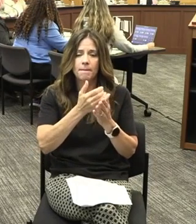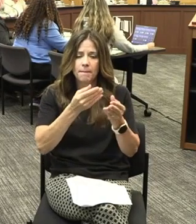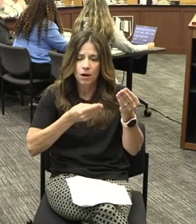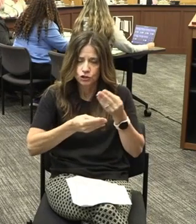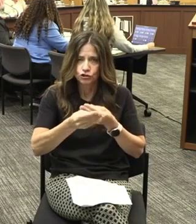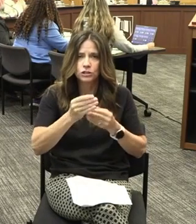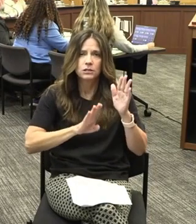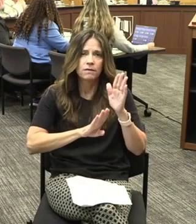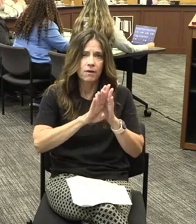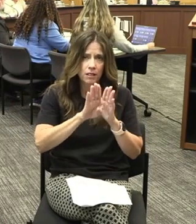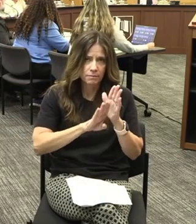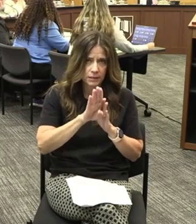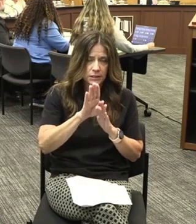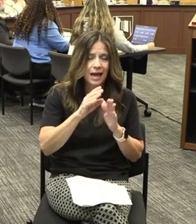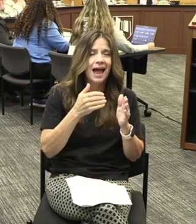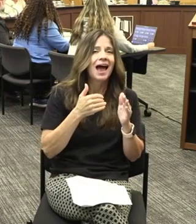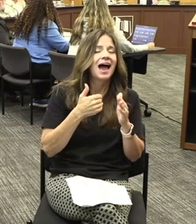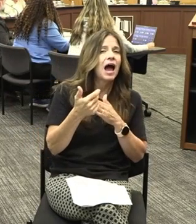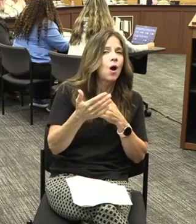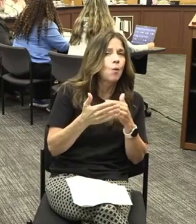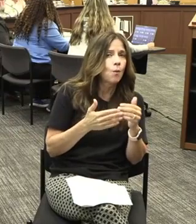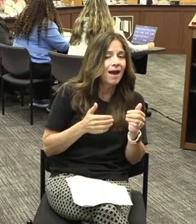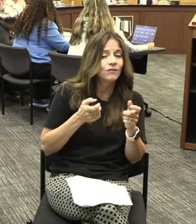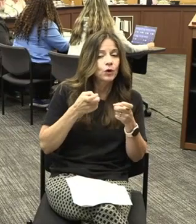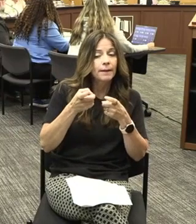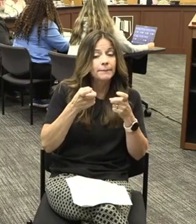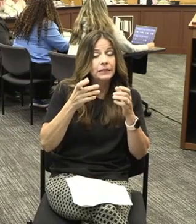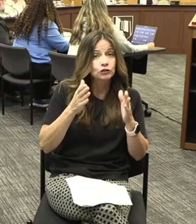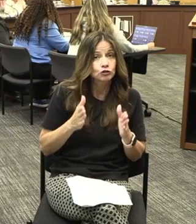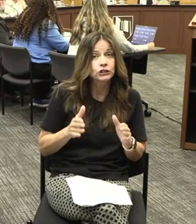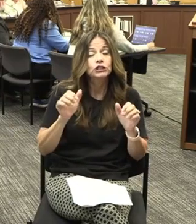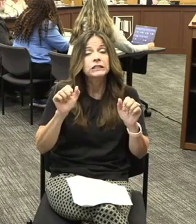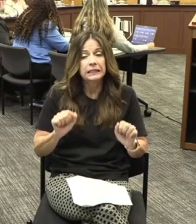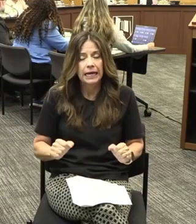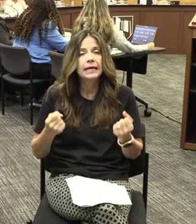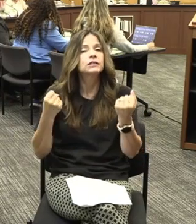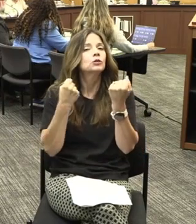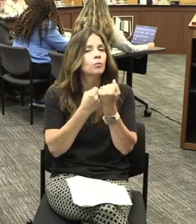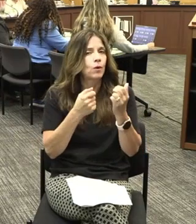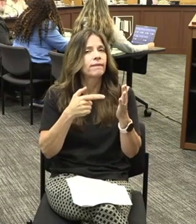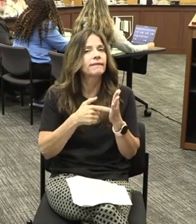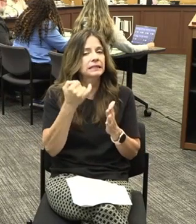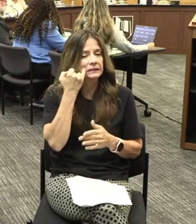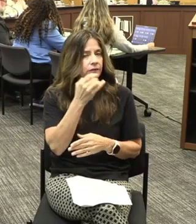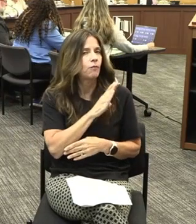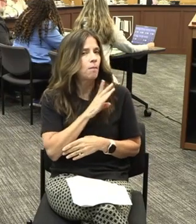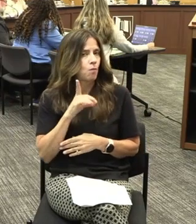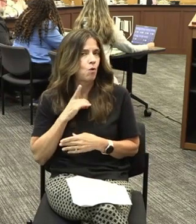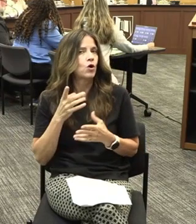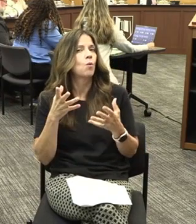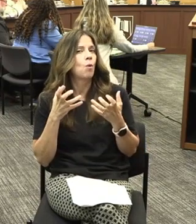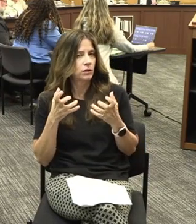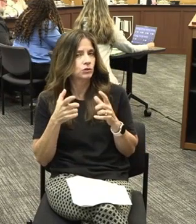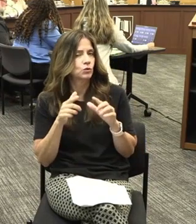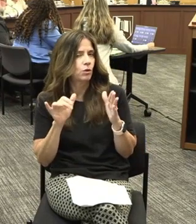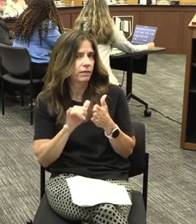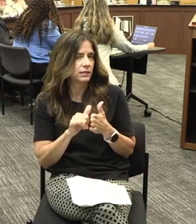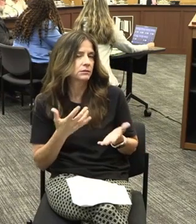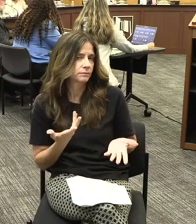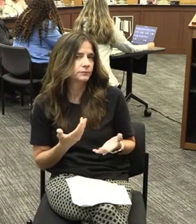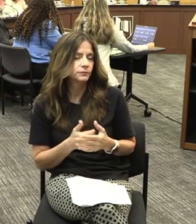process. However, the administration can support this if the board is interested in moving in this direction.